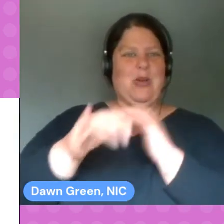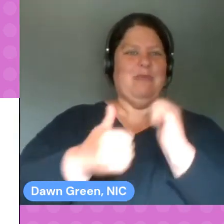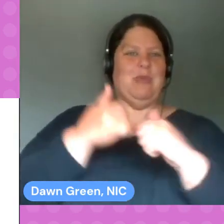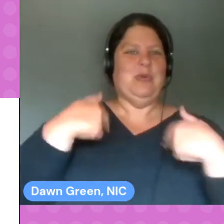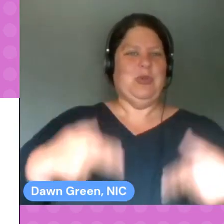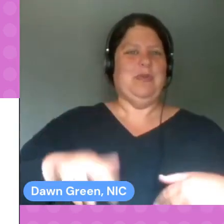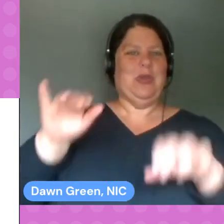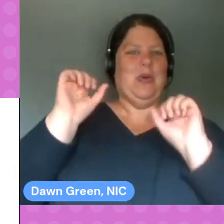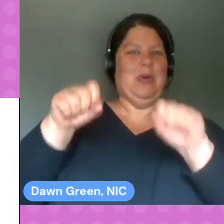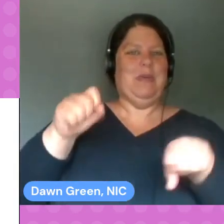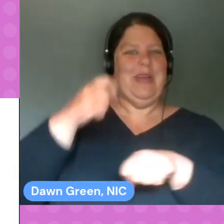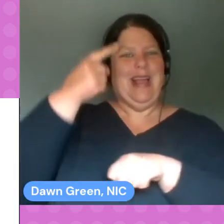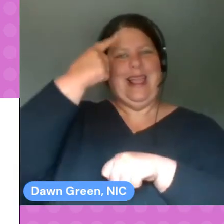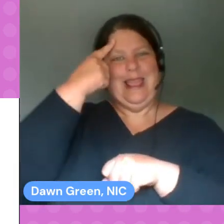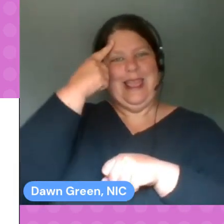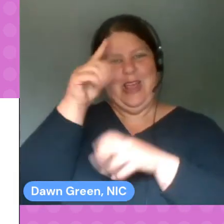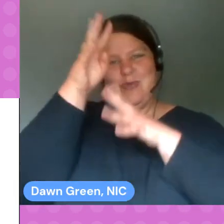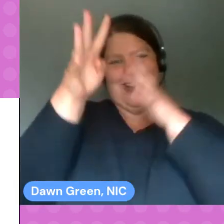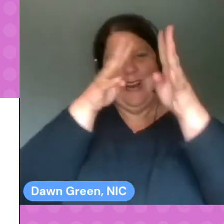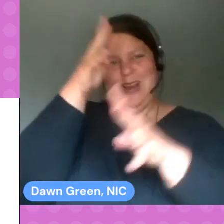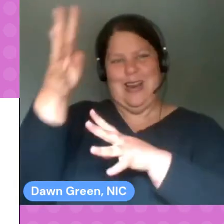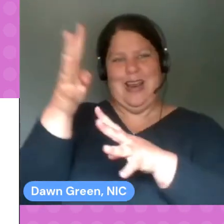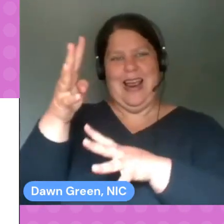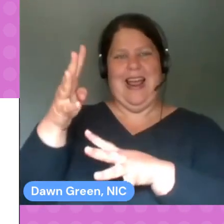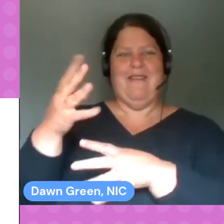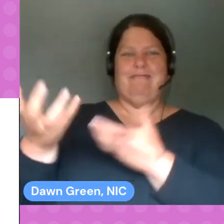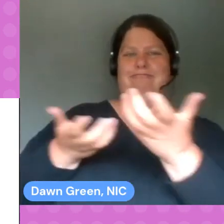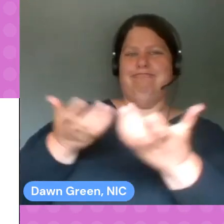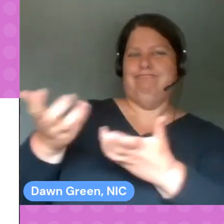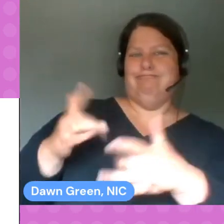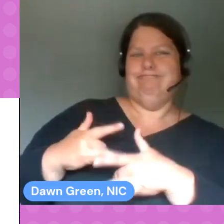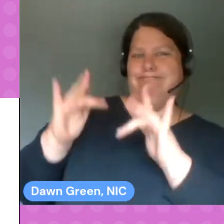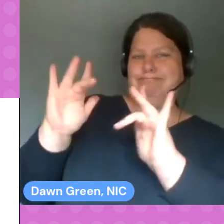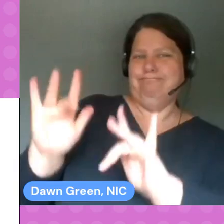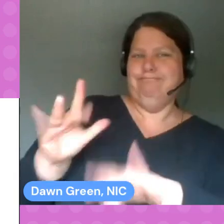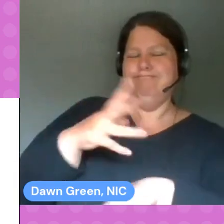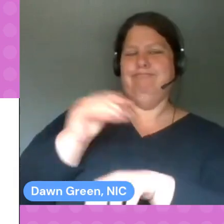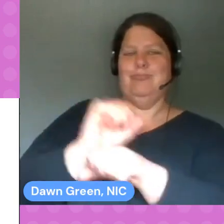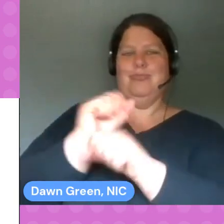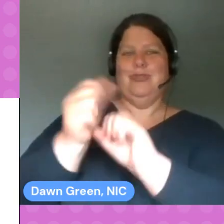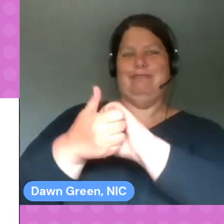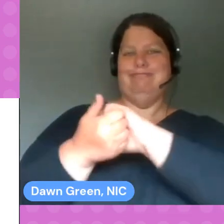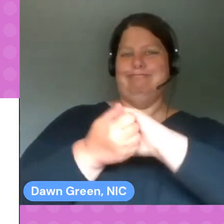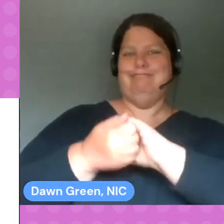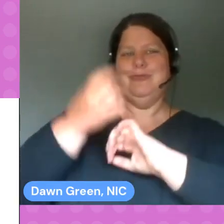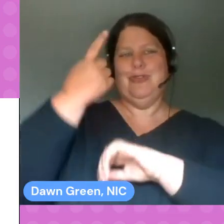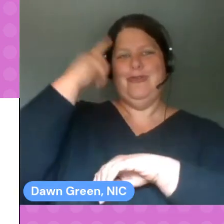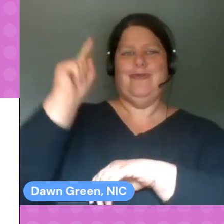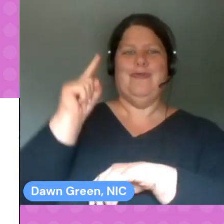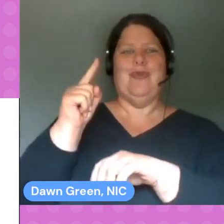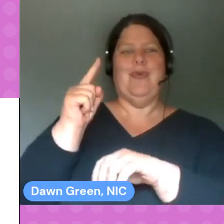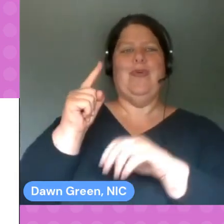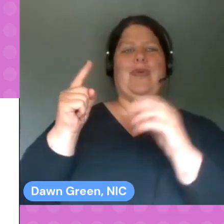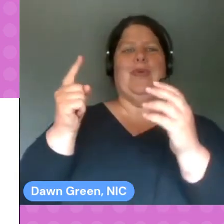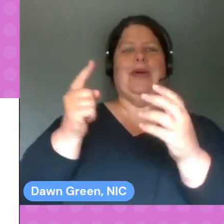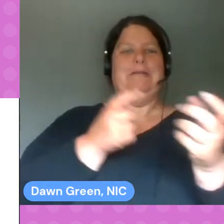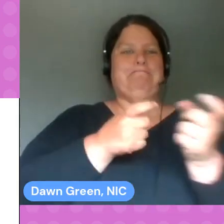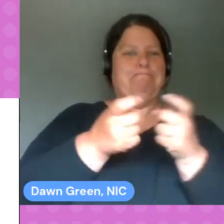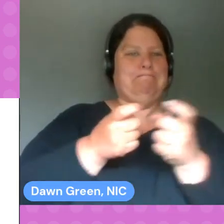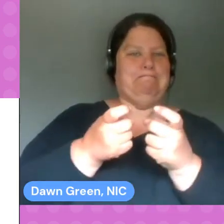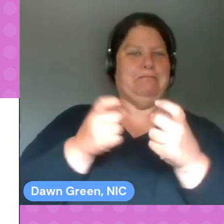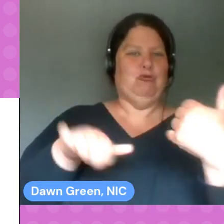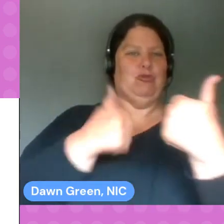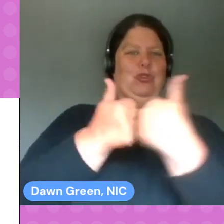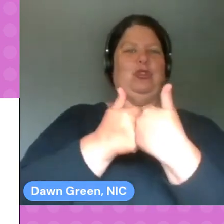to think creatively, engage empathetically, and work collaboratively, so that they can deal with the challenges of a complex,